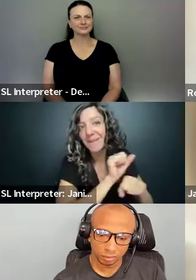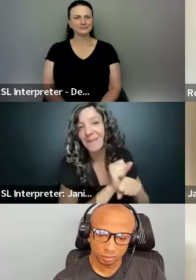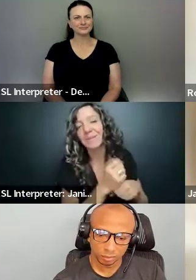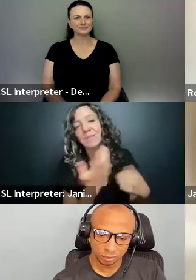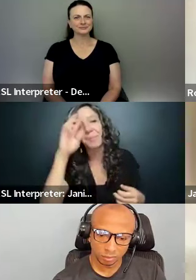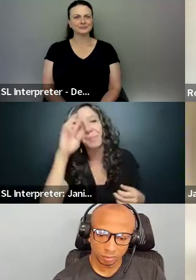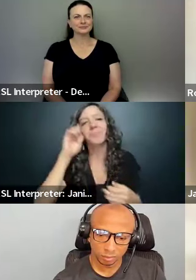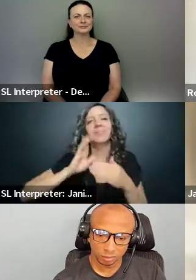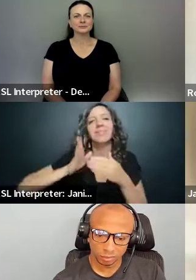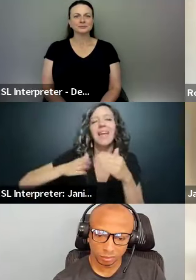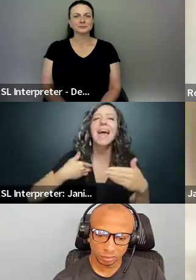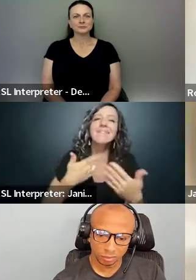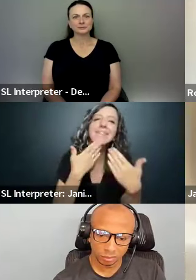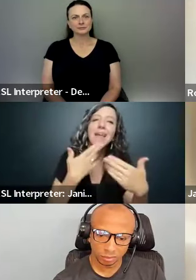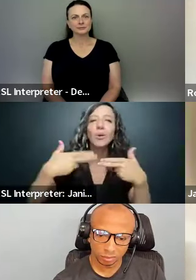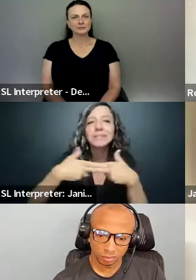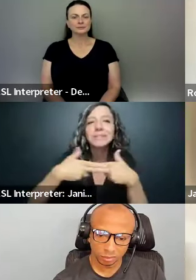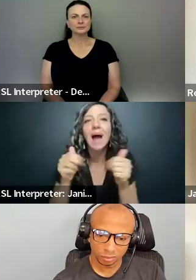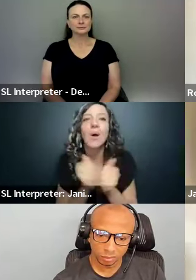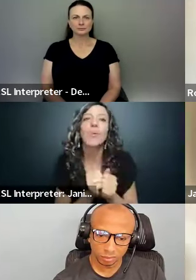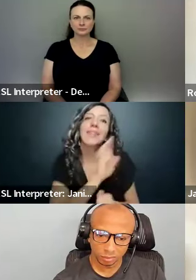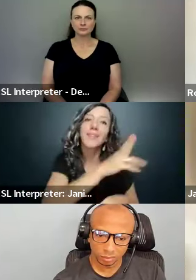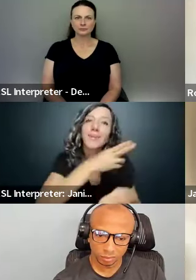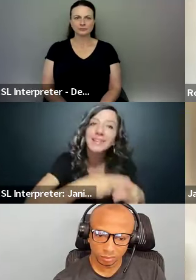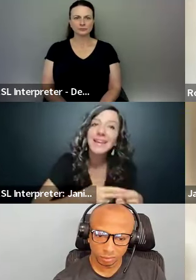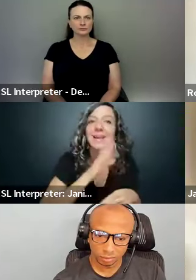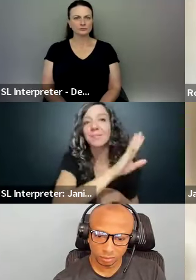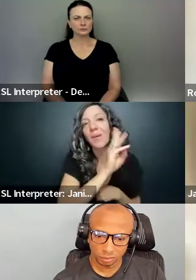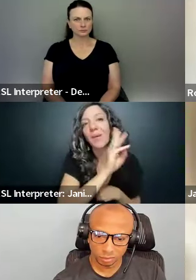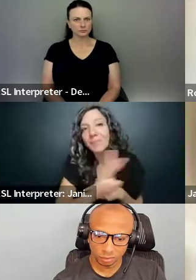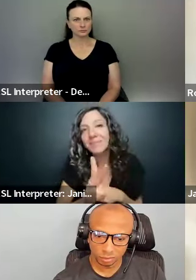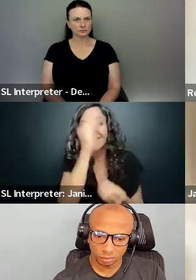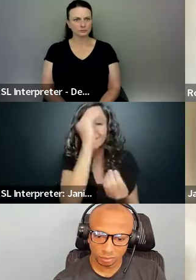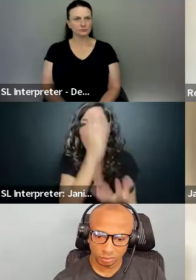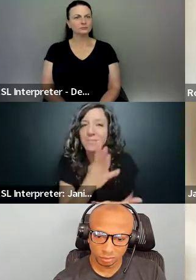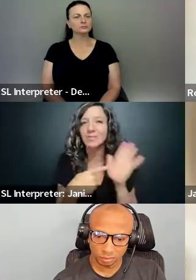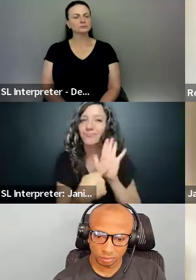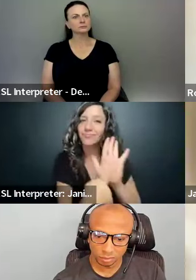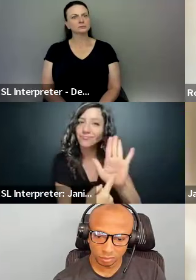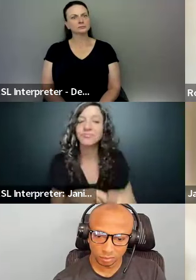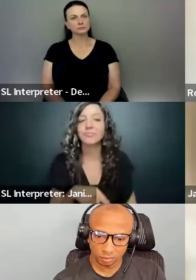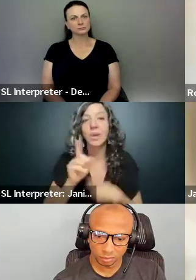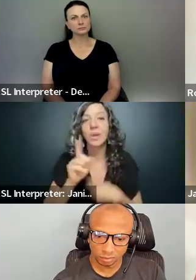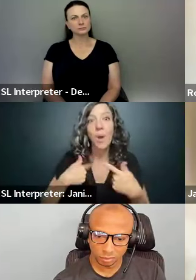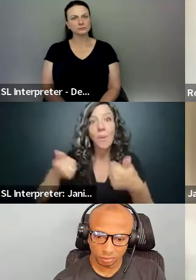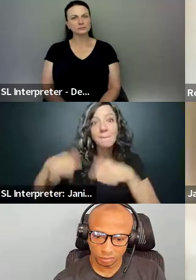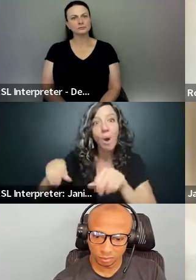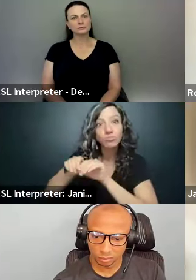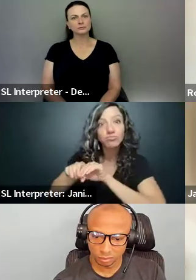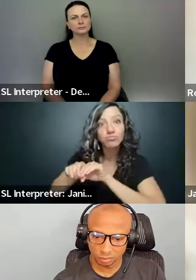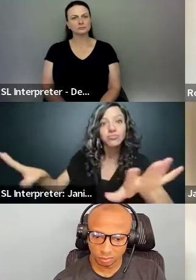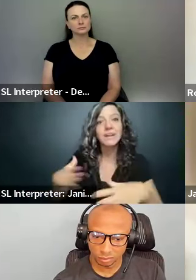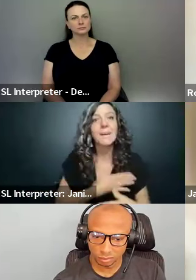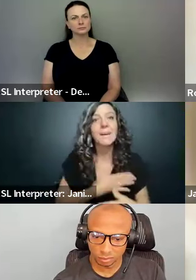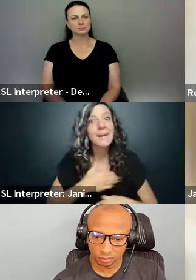that names them with their websites. And so when we post it as well, make sure to call them out